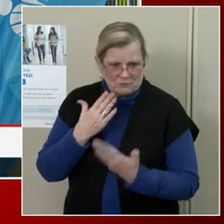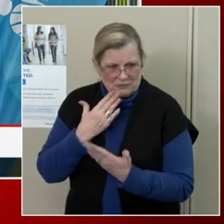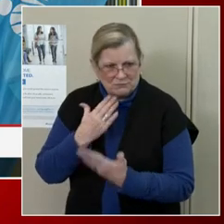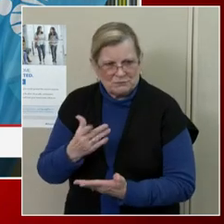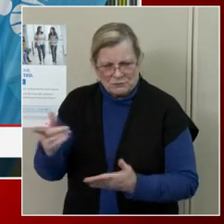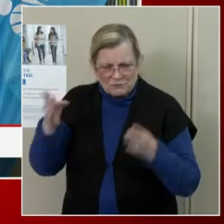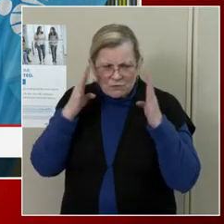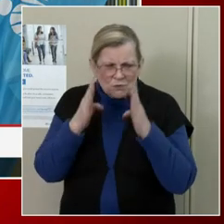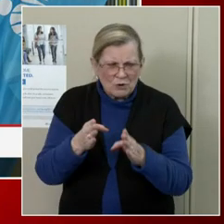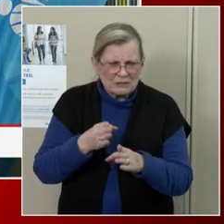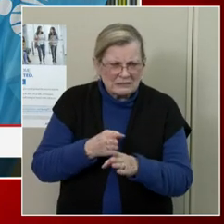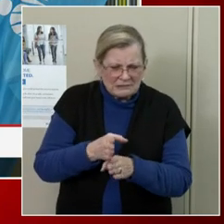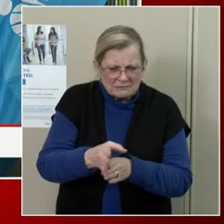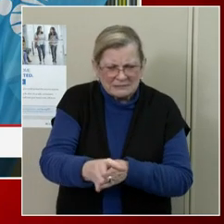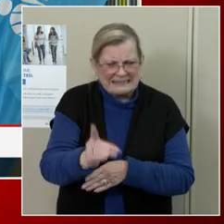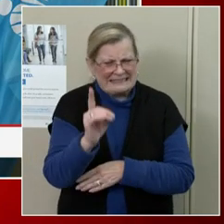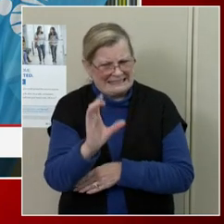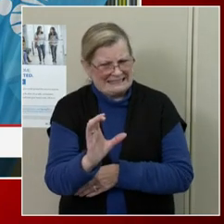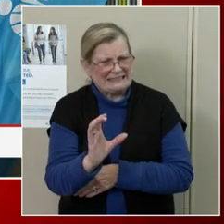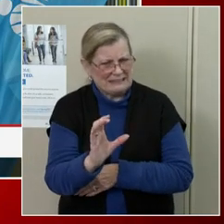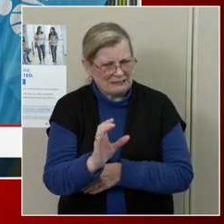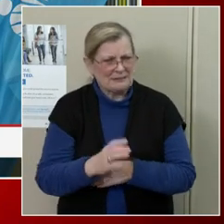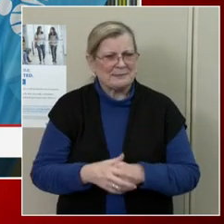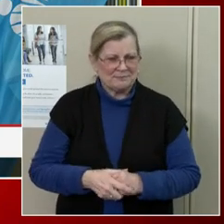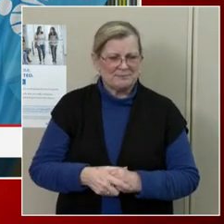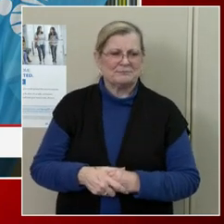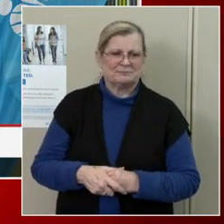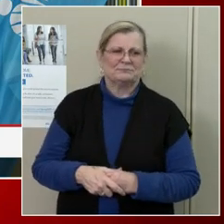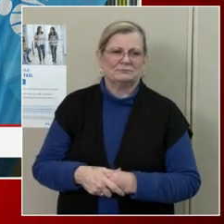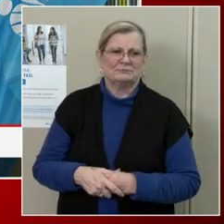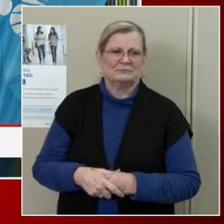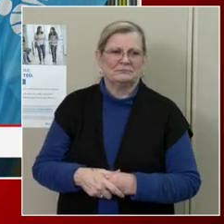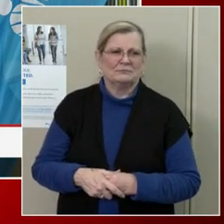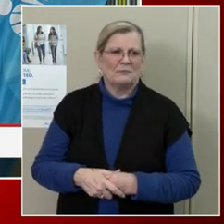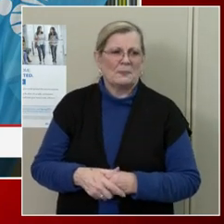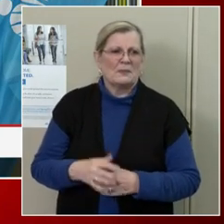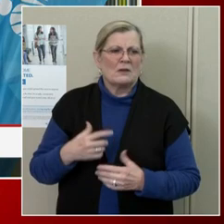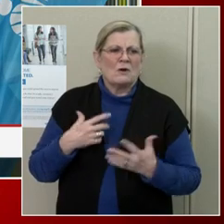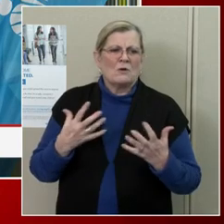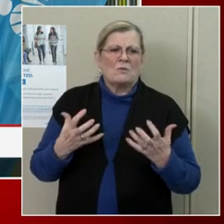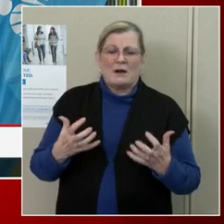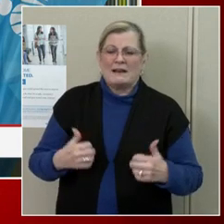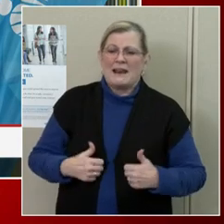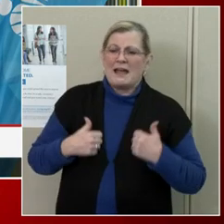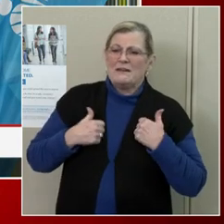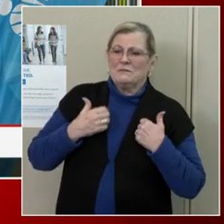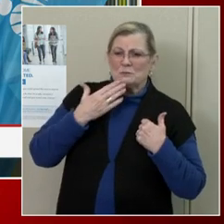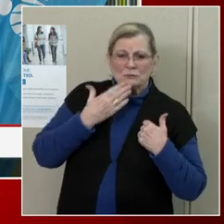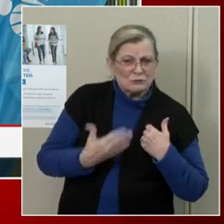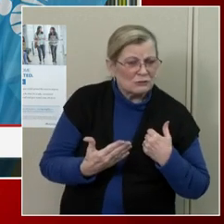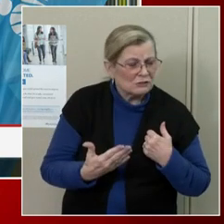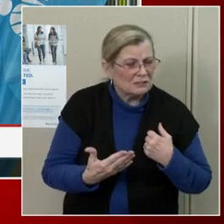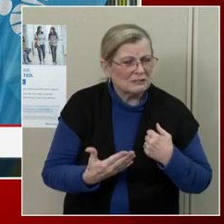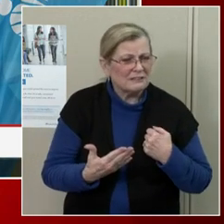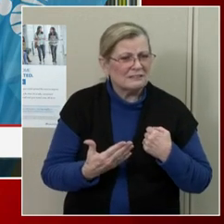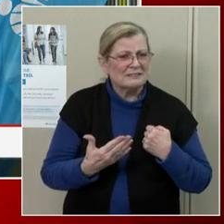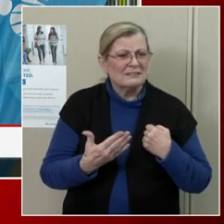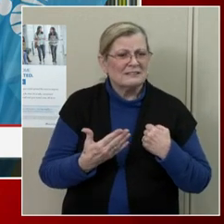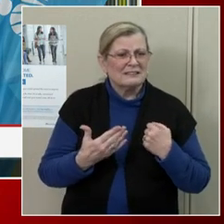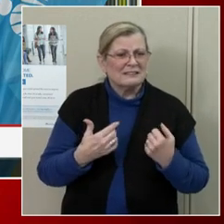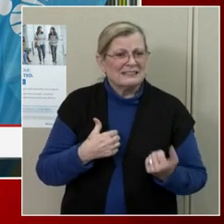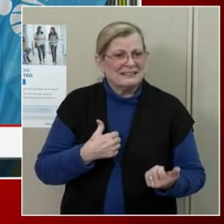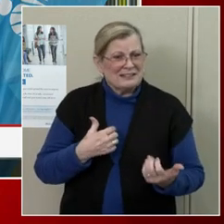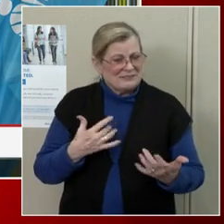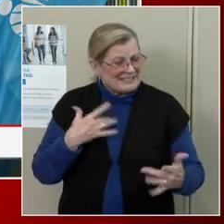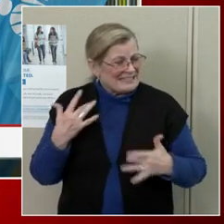DC residents thrive and live wonderful lives. I'm also very excited to be here with